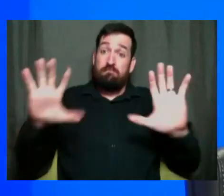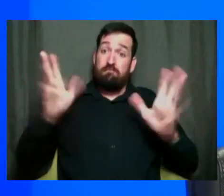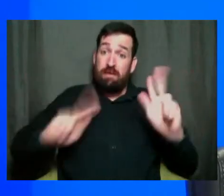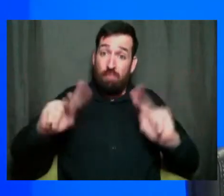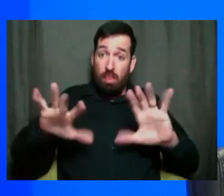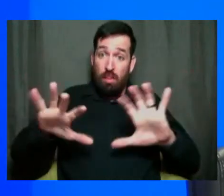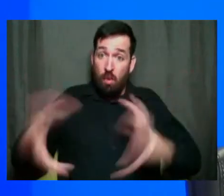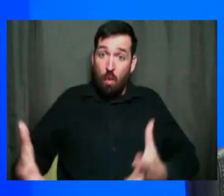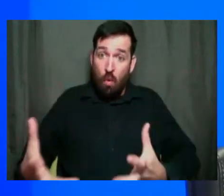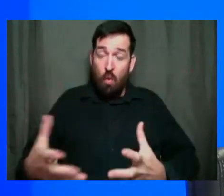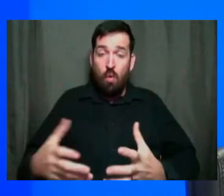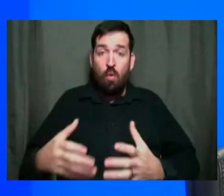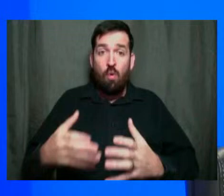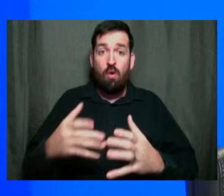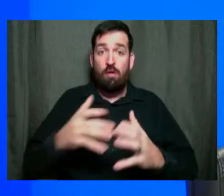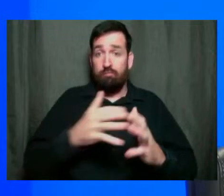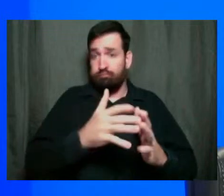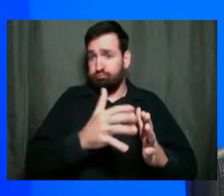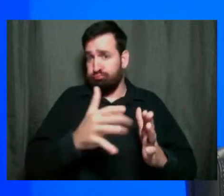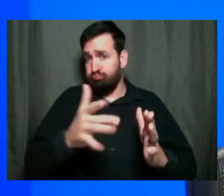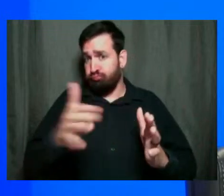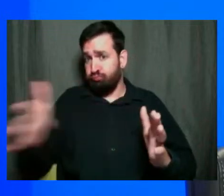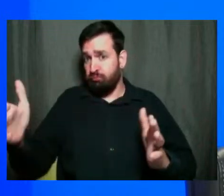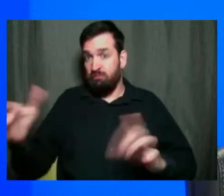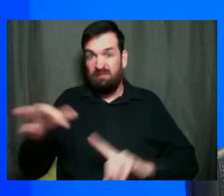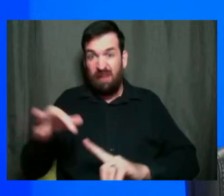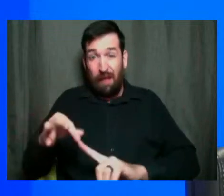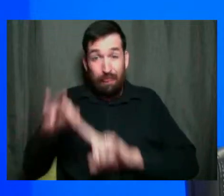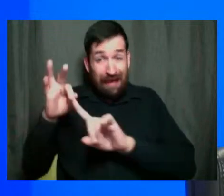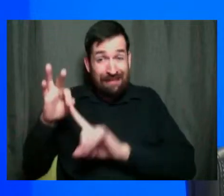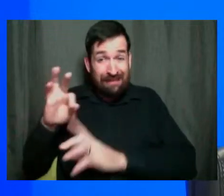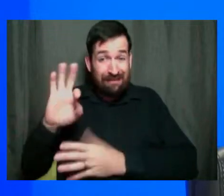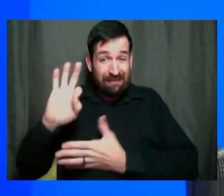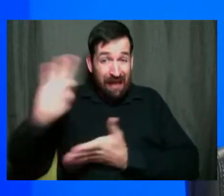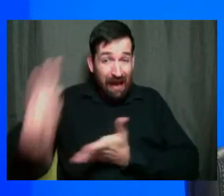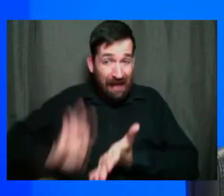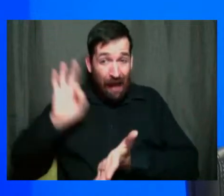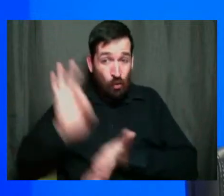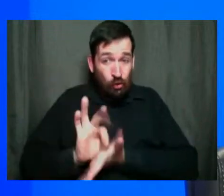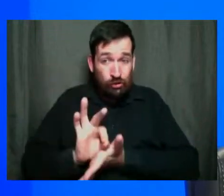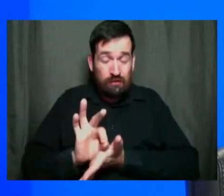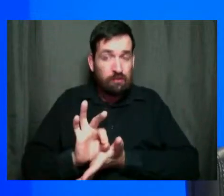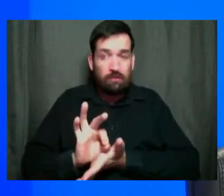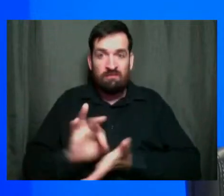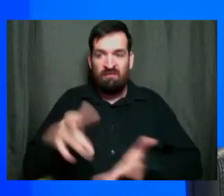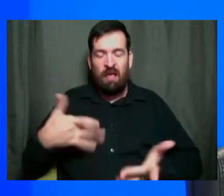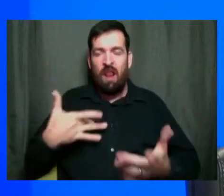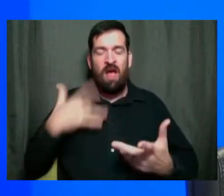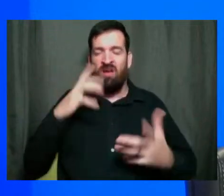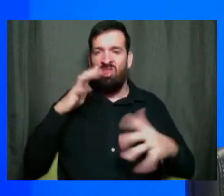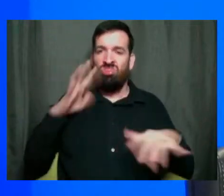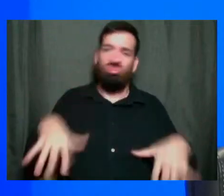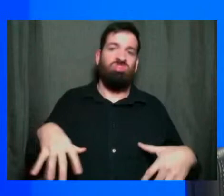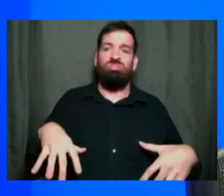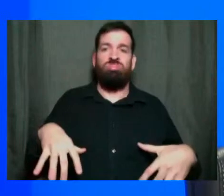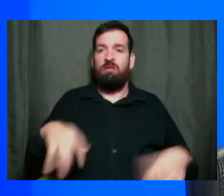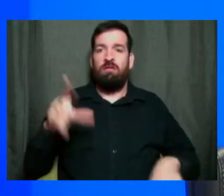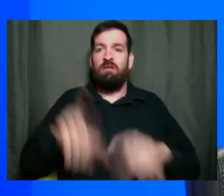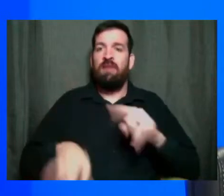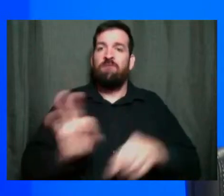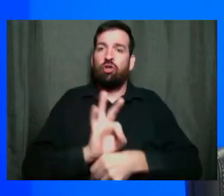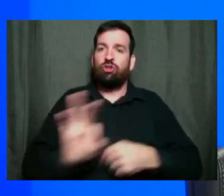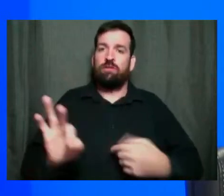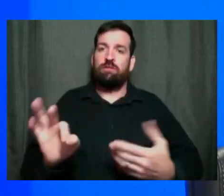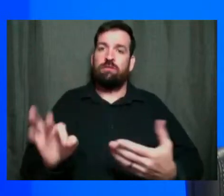that spectrum, I have patients, unless they're getting that 9 hours, they just don't feel like they can function. So there is this kind of variability,